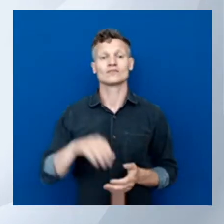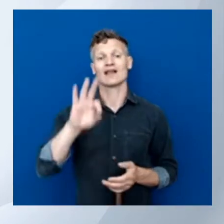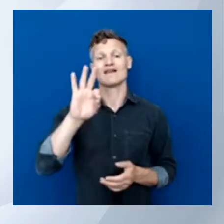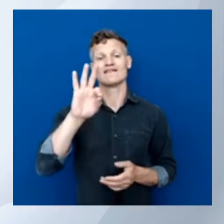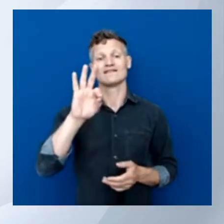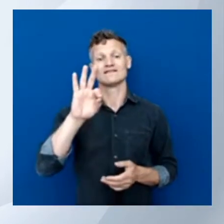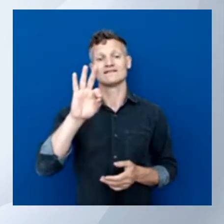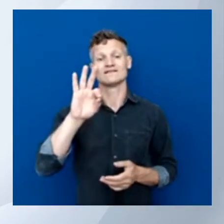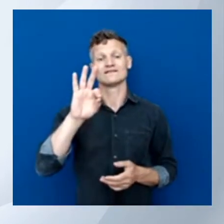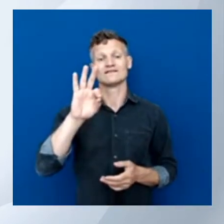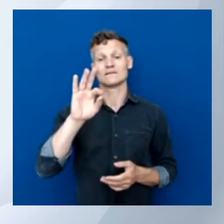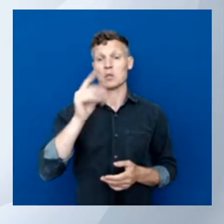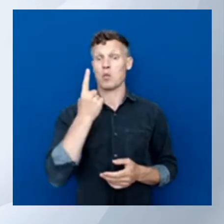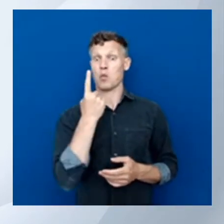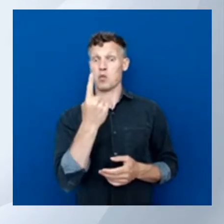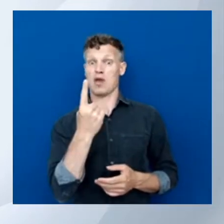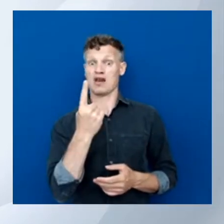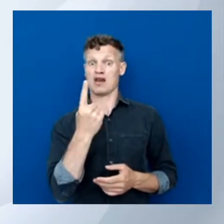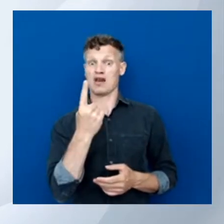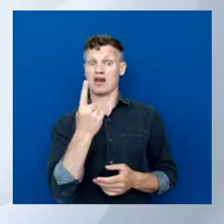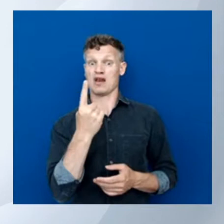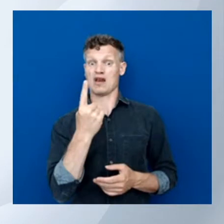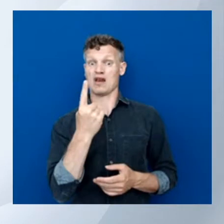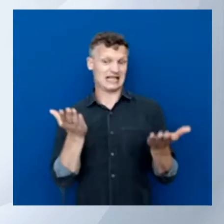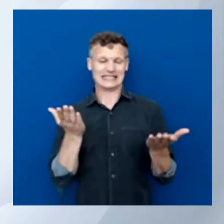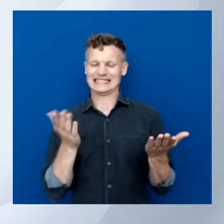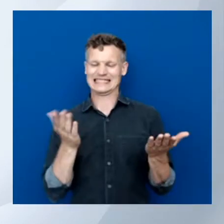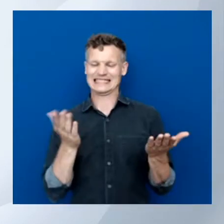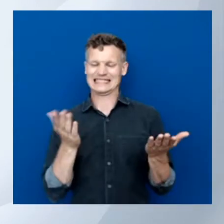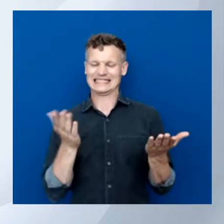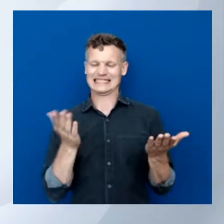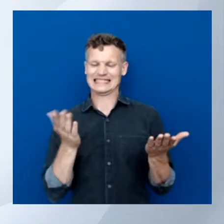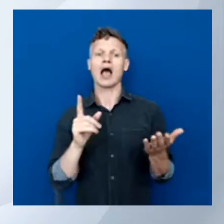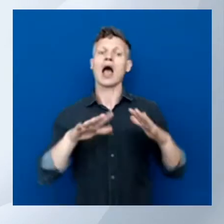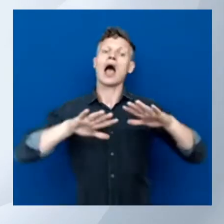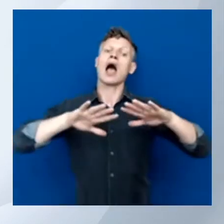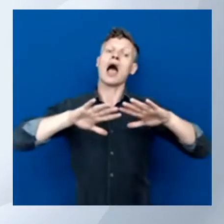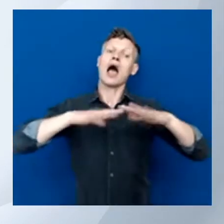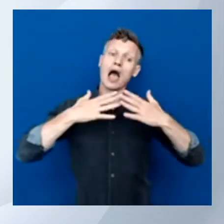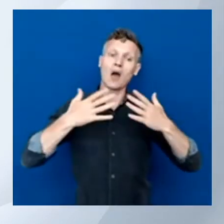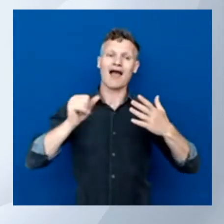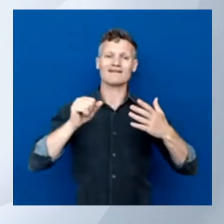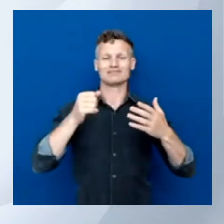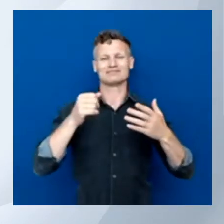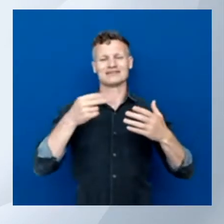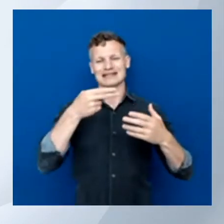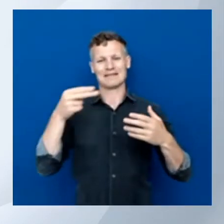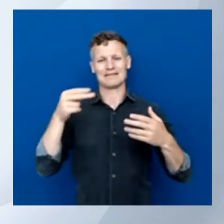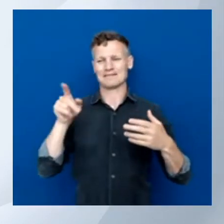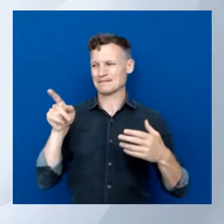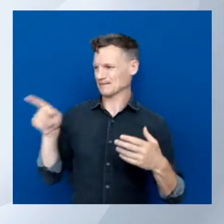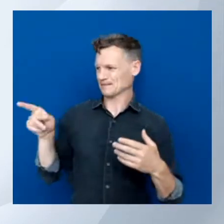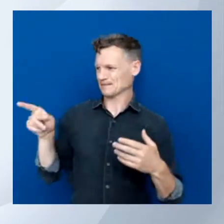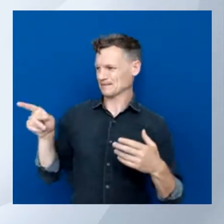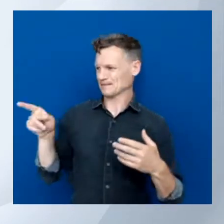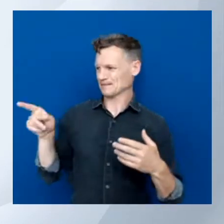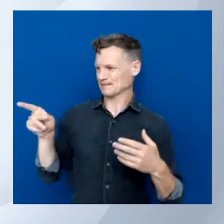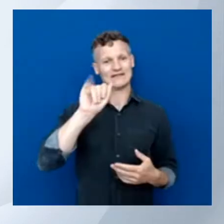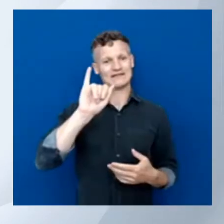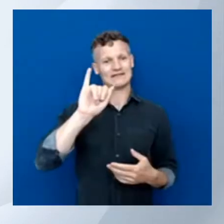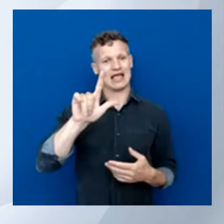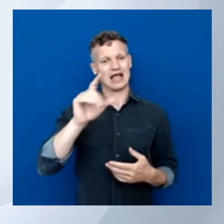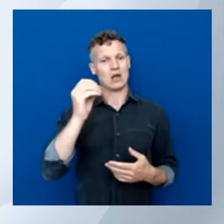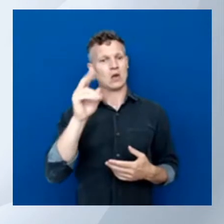is by having replicas and failover. So here you would have that same setup we've just discussed. Let's say region 1